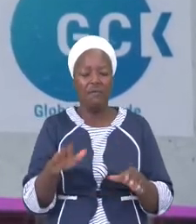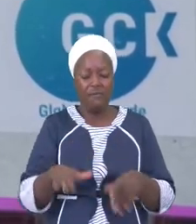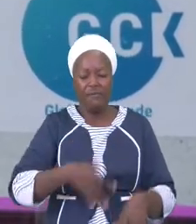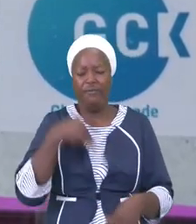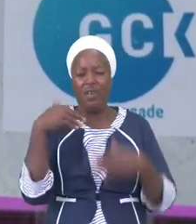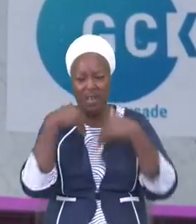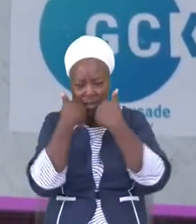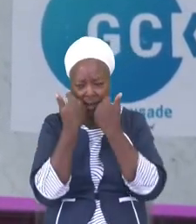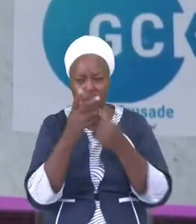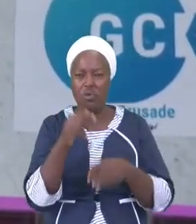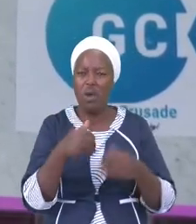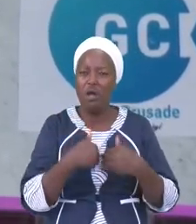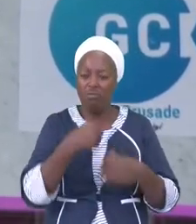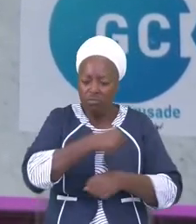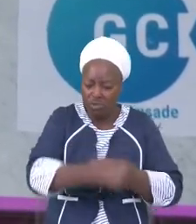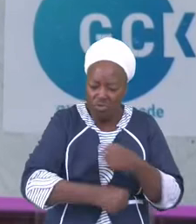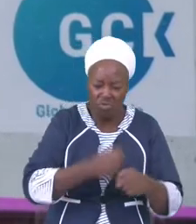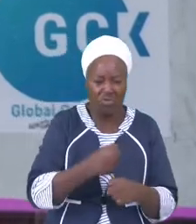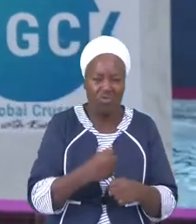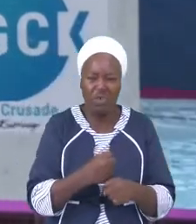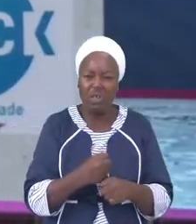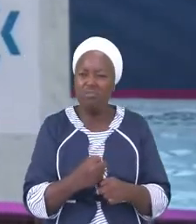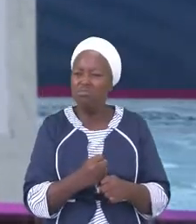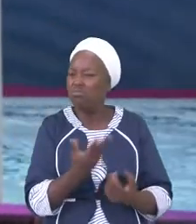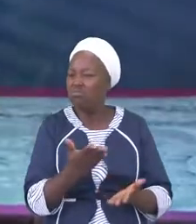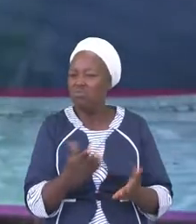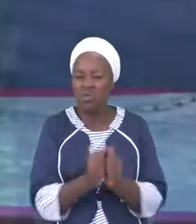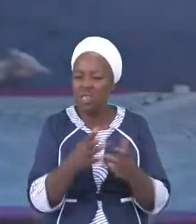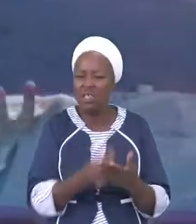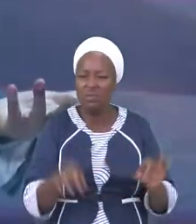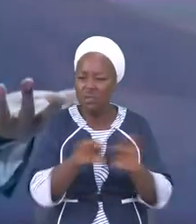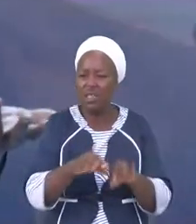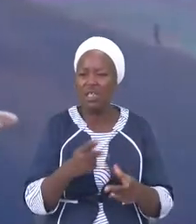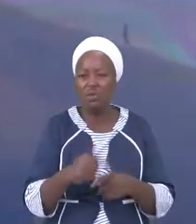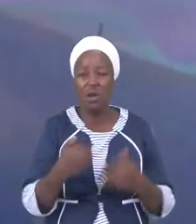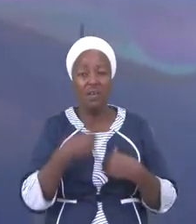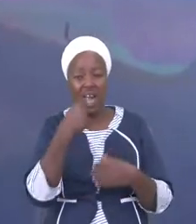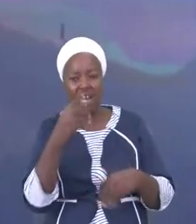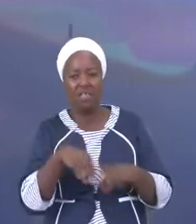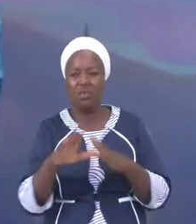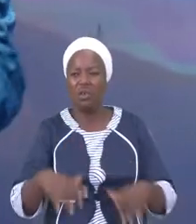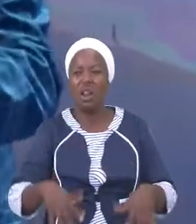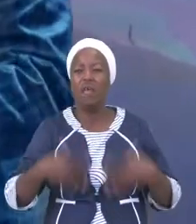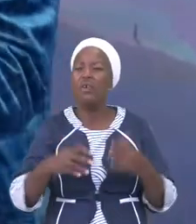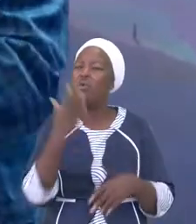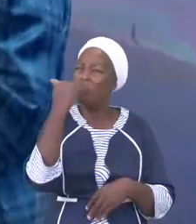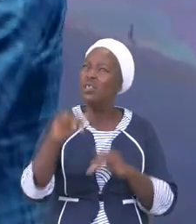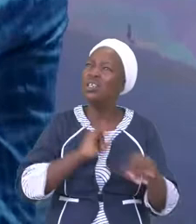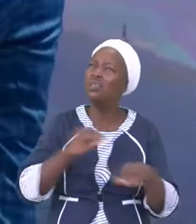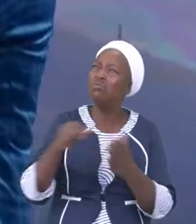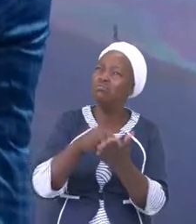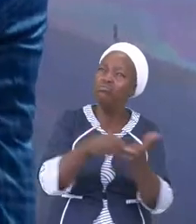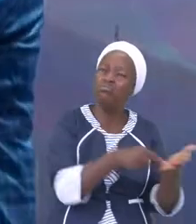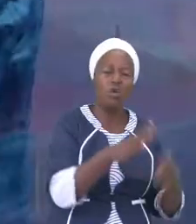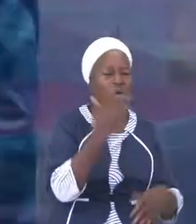you have suffered unnecessarily, you have regrets in your life. Why did I do that? Why did I